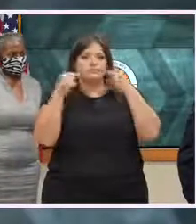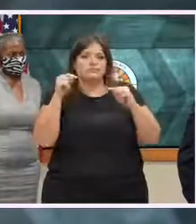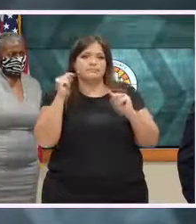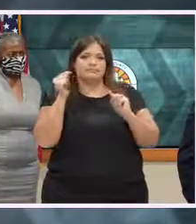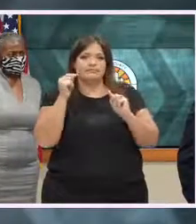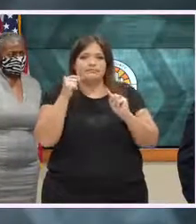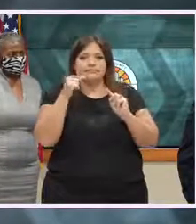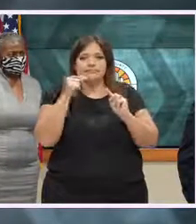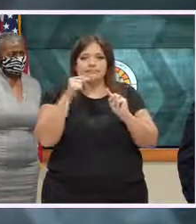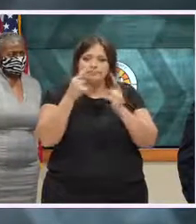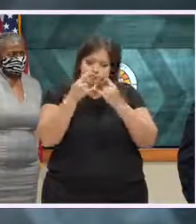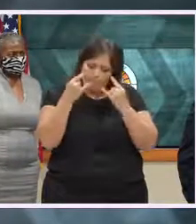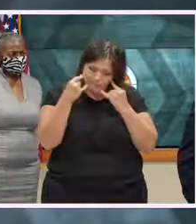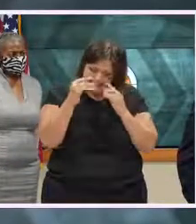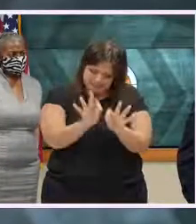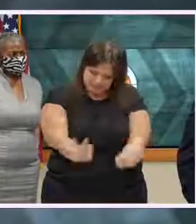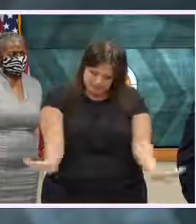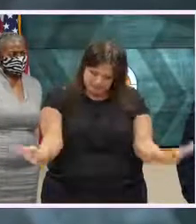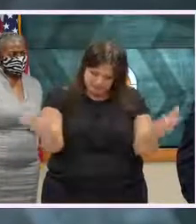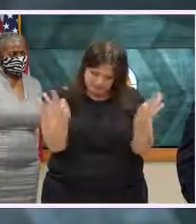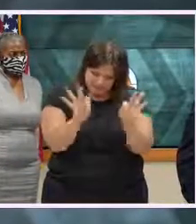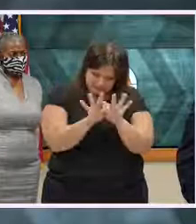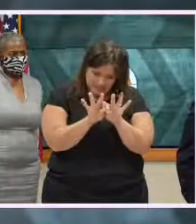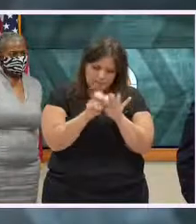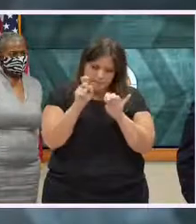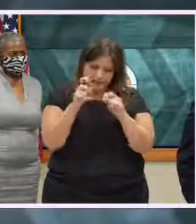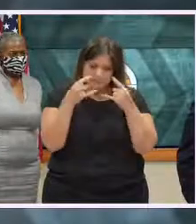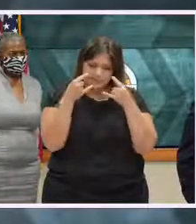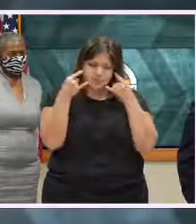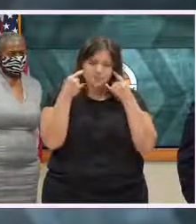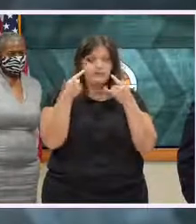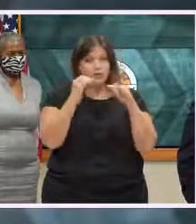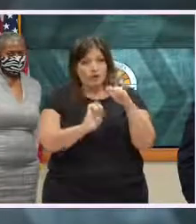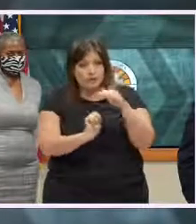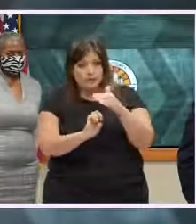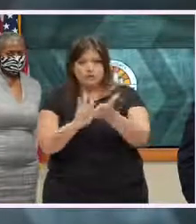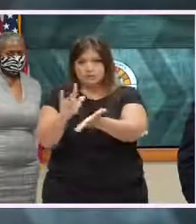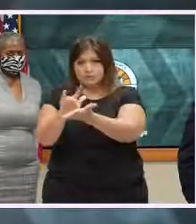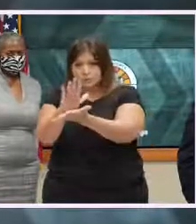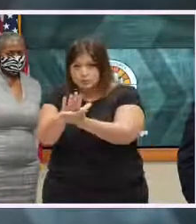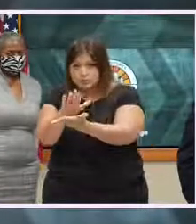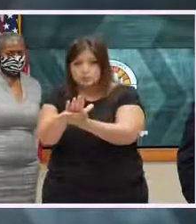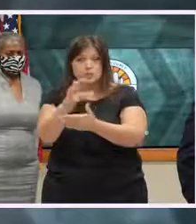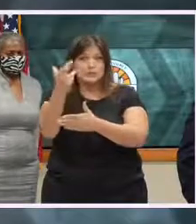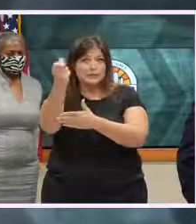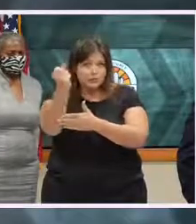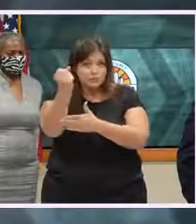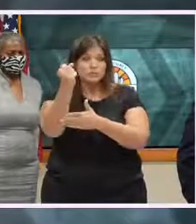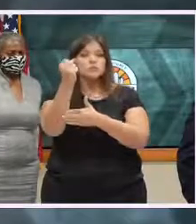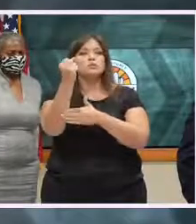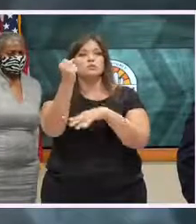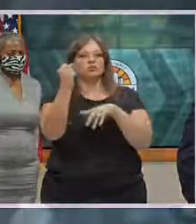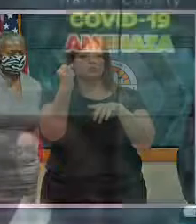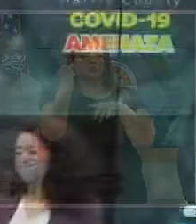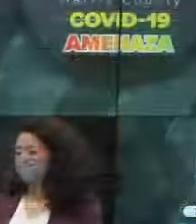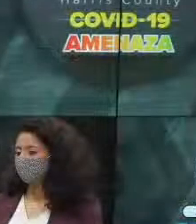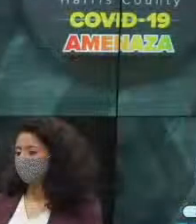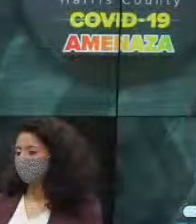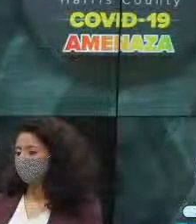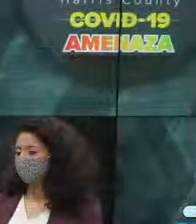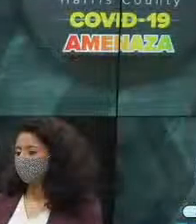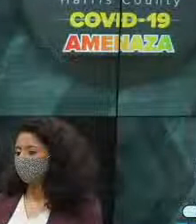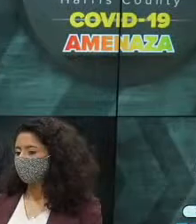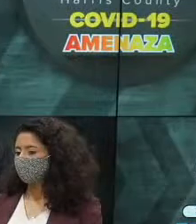it's going to be really important for elementary, middle schools, even high schools to wear a